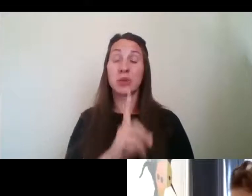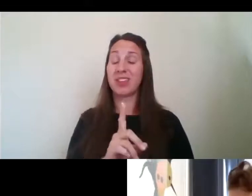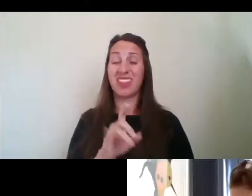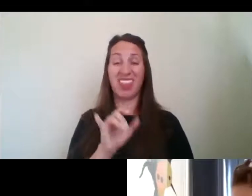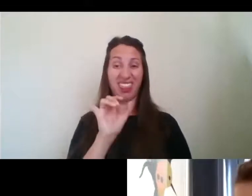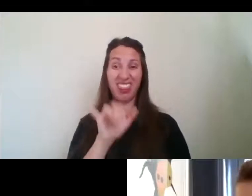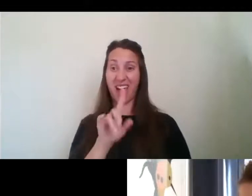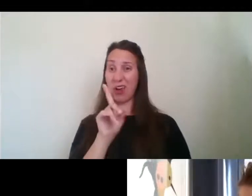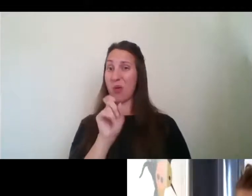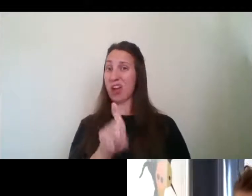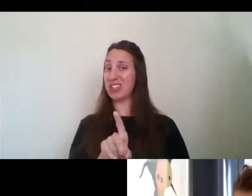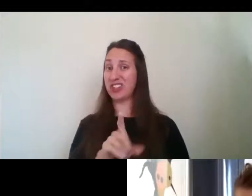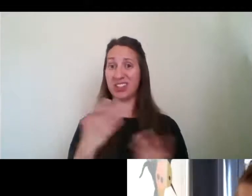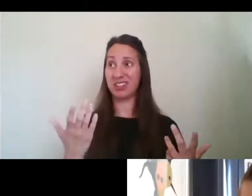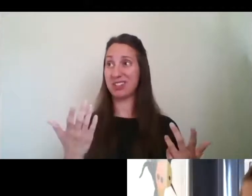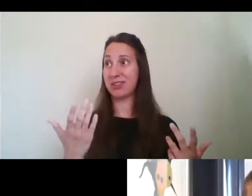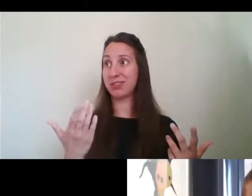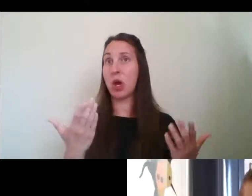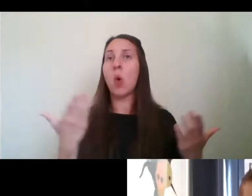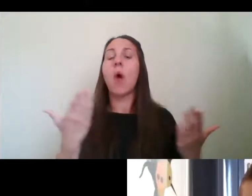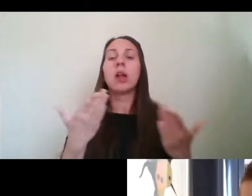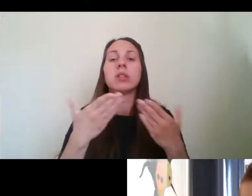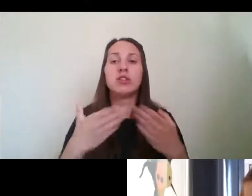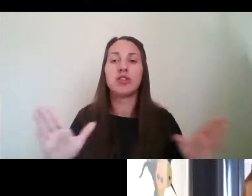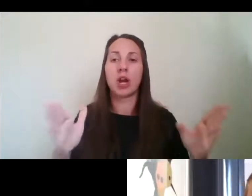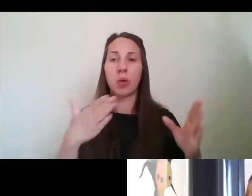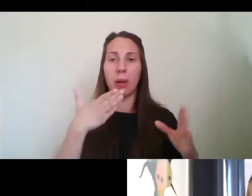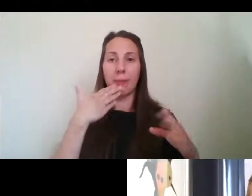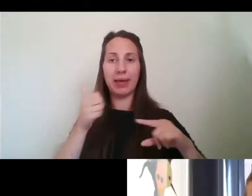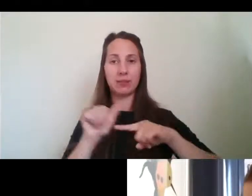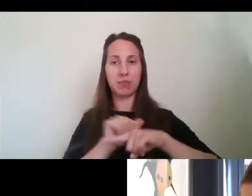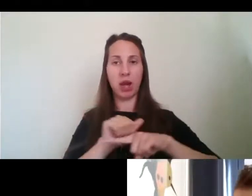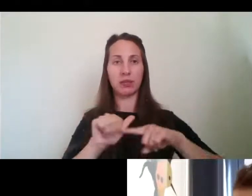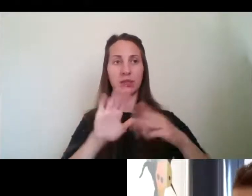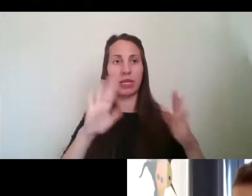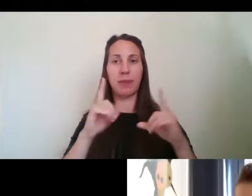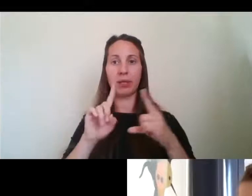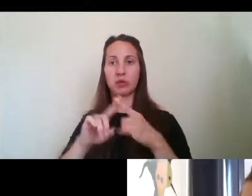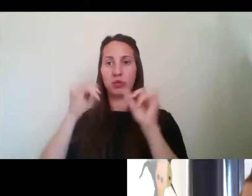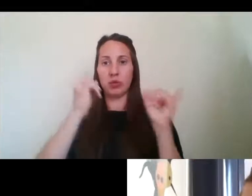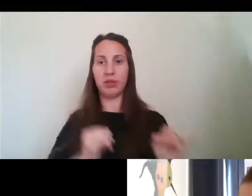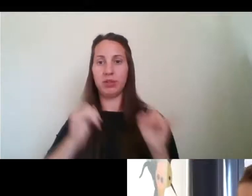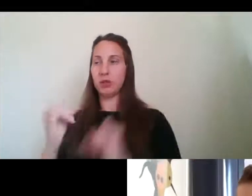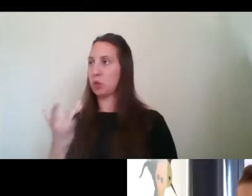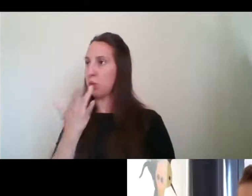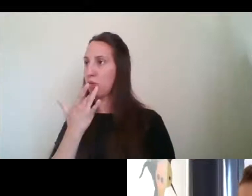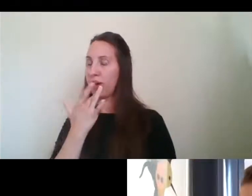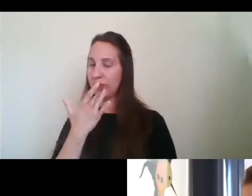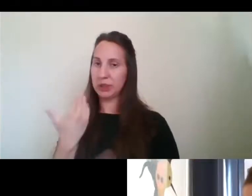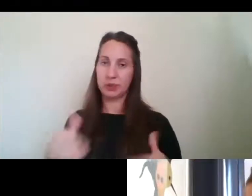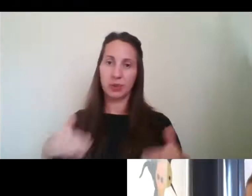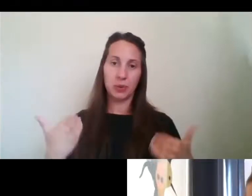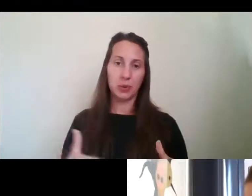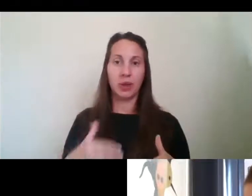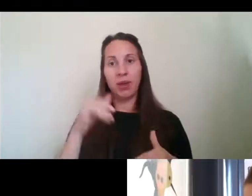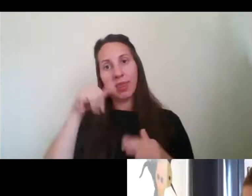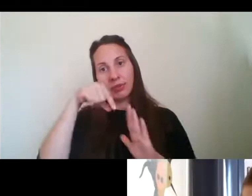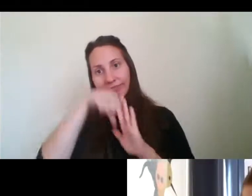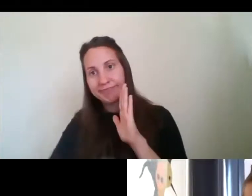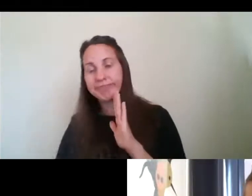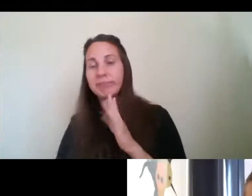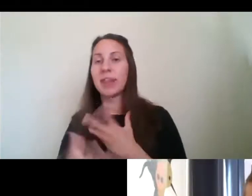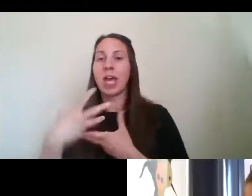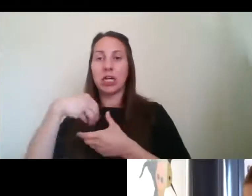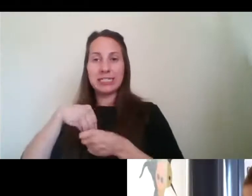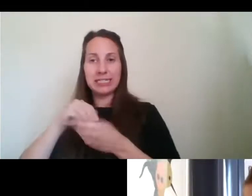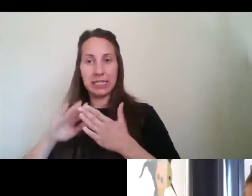of what is general best practices versus what is individual preference. And this is where we get into things like, for instance, the autistic community